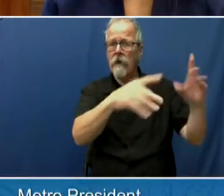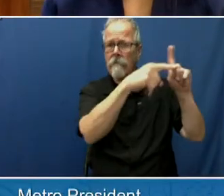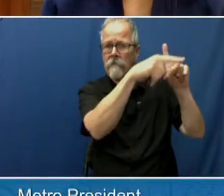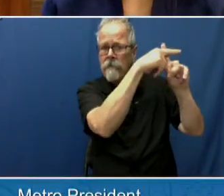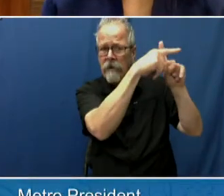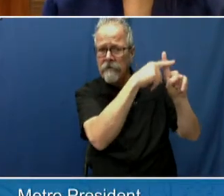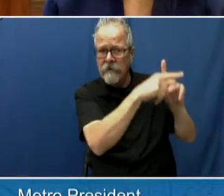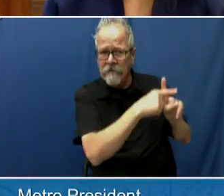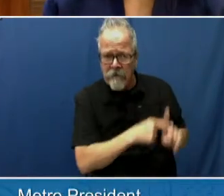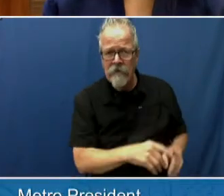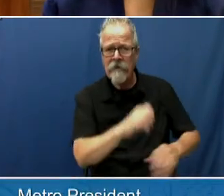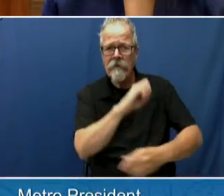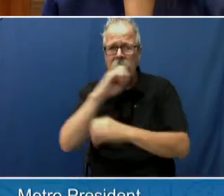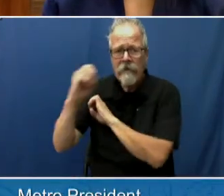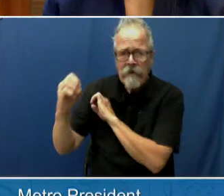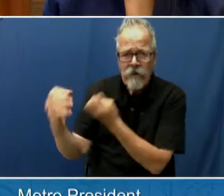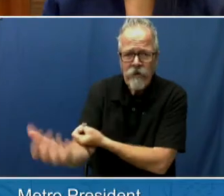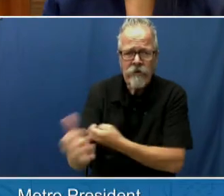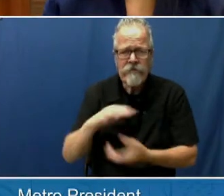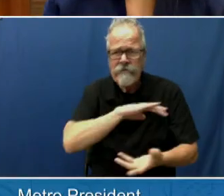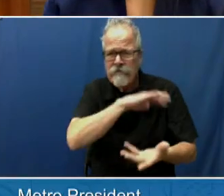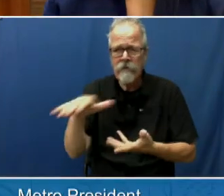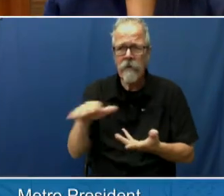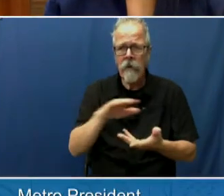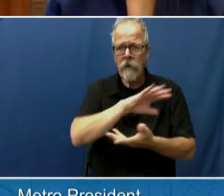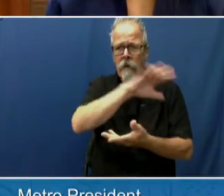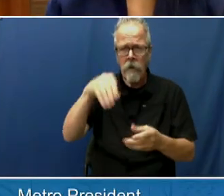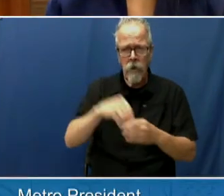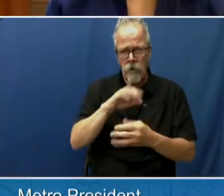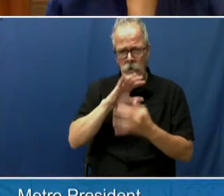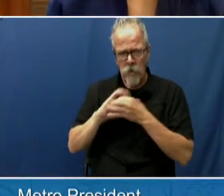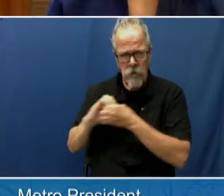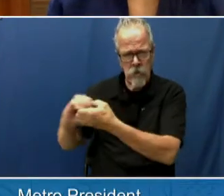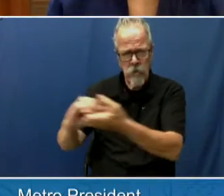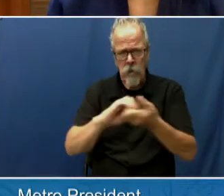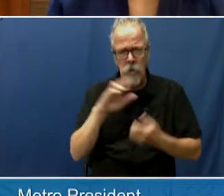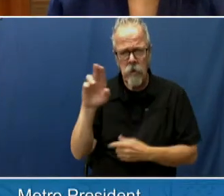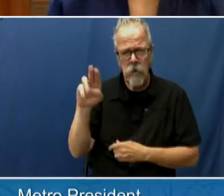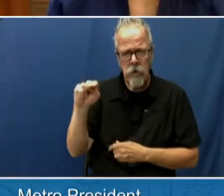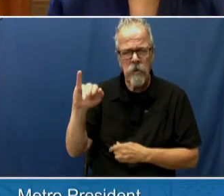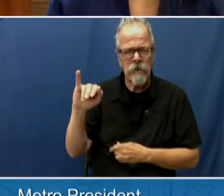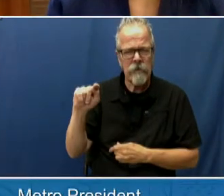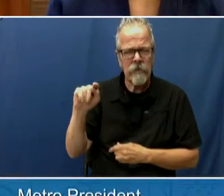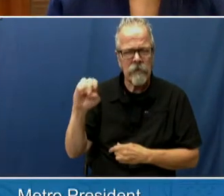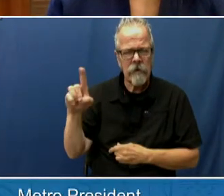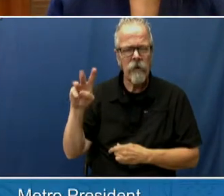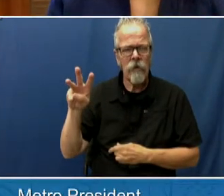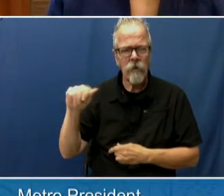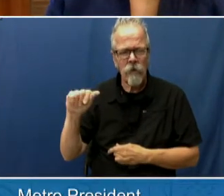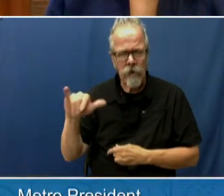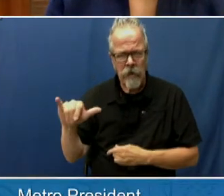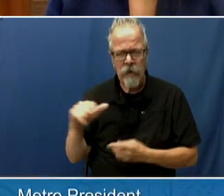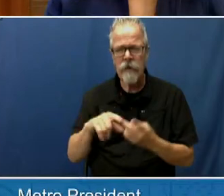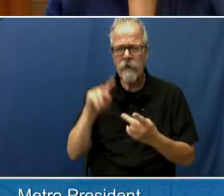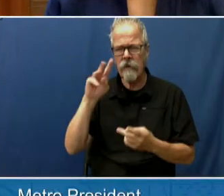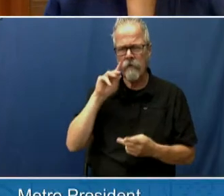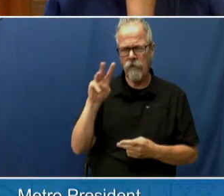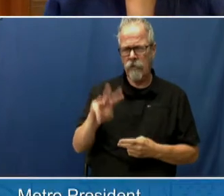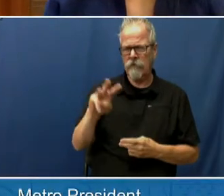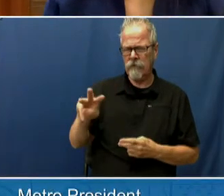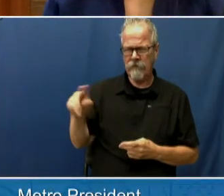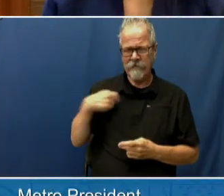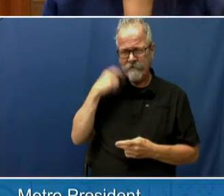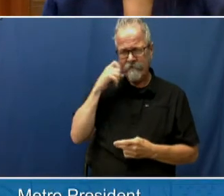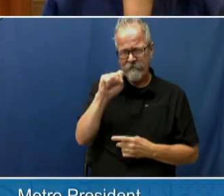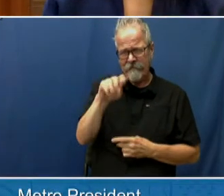Way's website at handsonportland.org to see what you can do to help the people in this region. It might feel good to yell